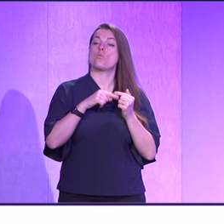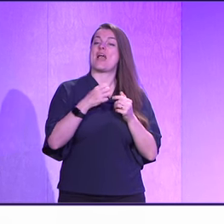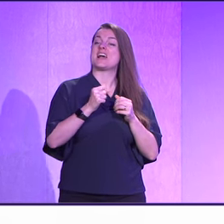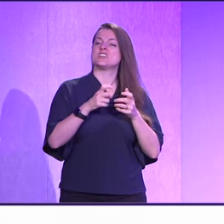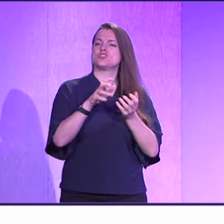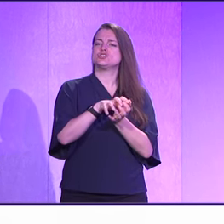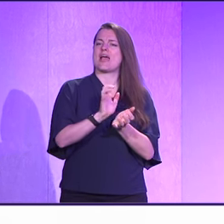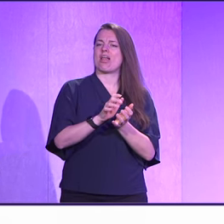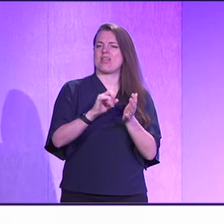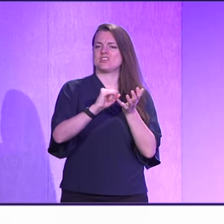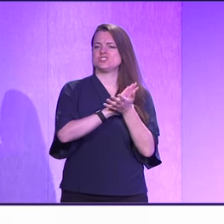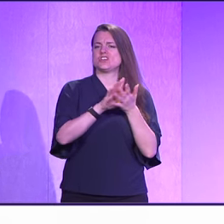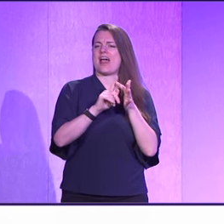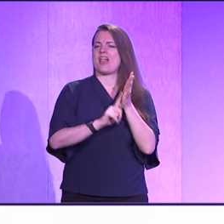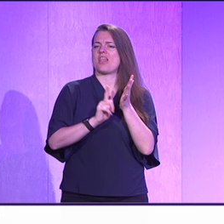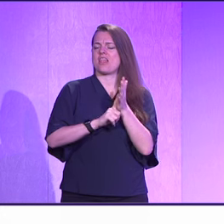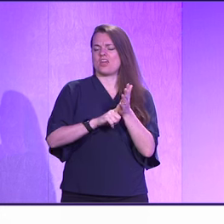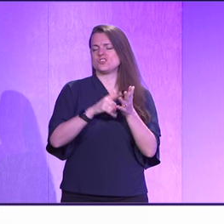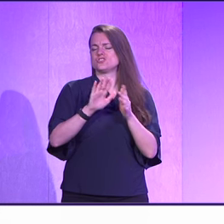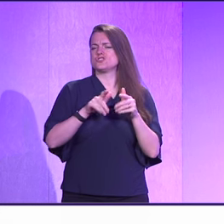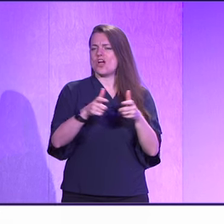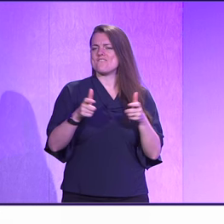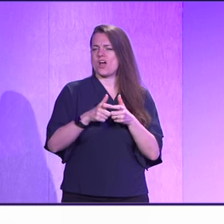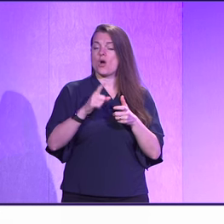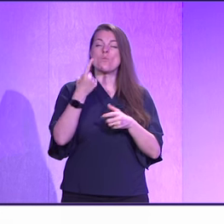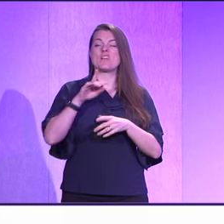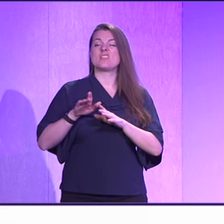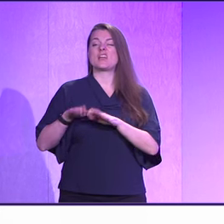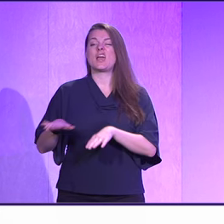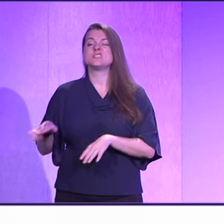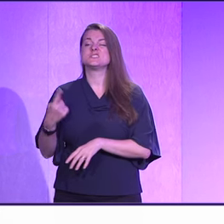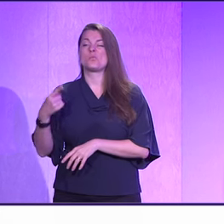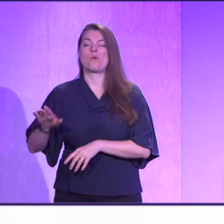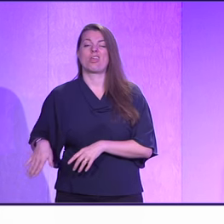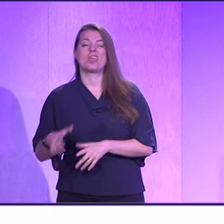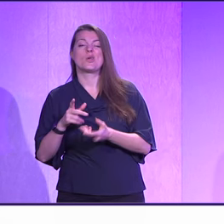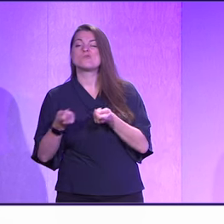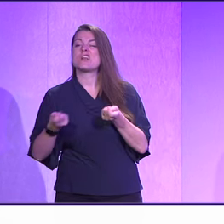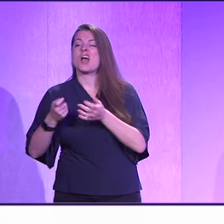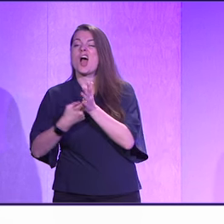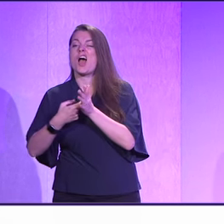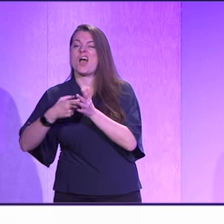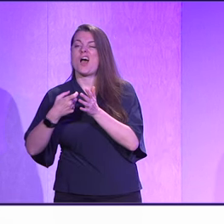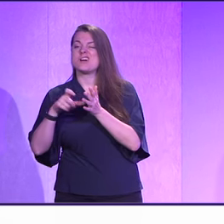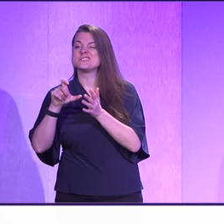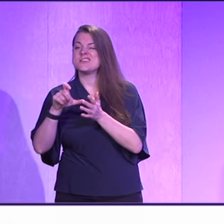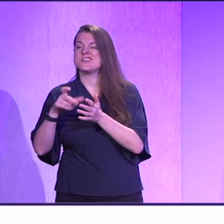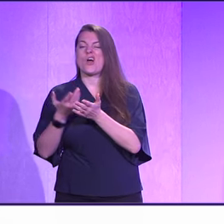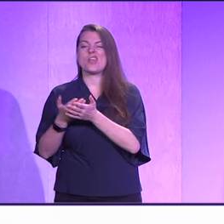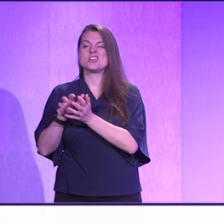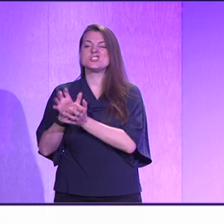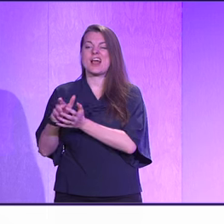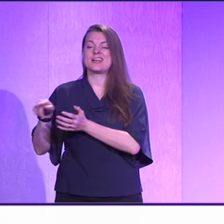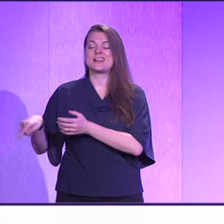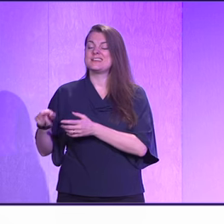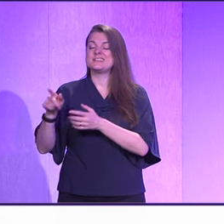we had a shell server, because it was back in the day, and one of the kids there was running an IRC server on the shell server, so I killed the process. And he